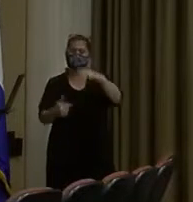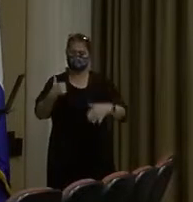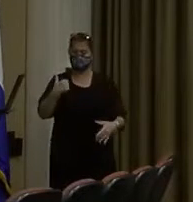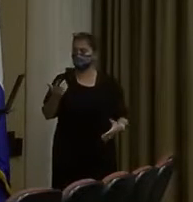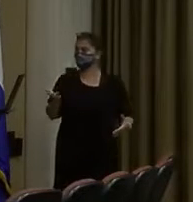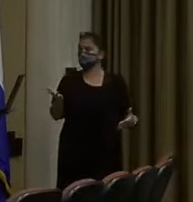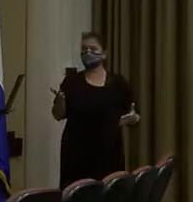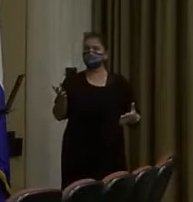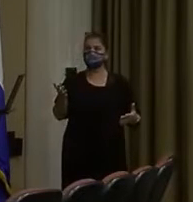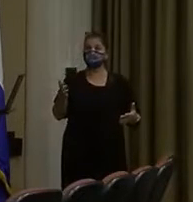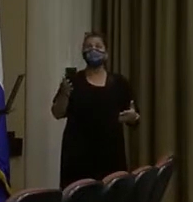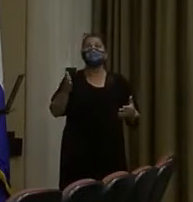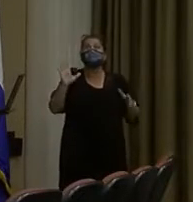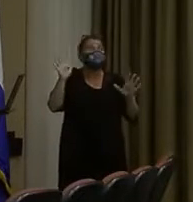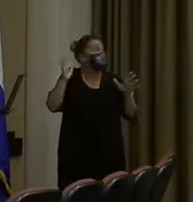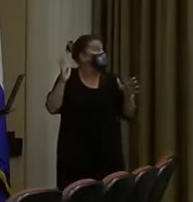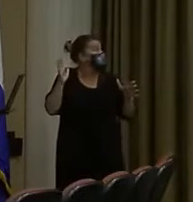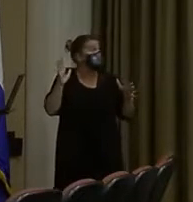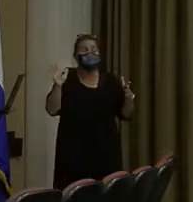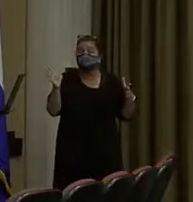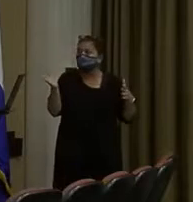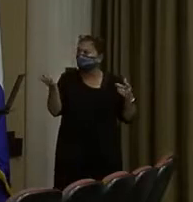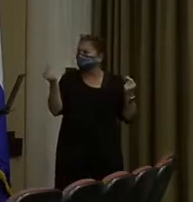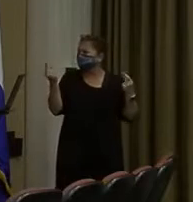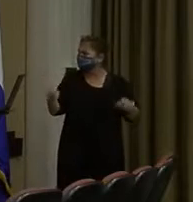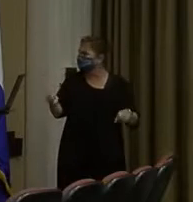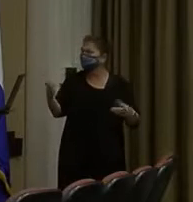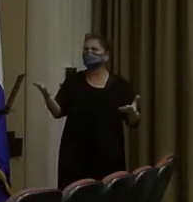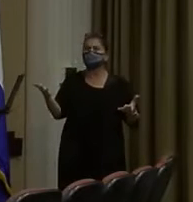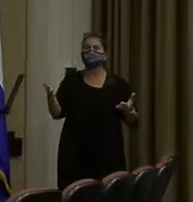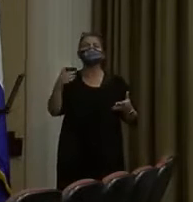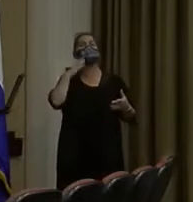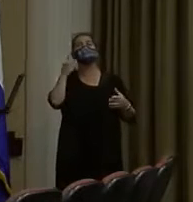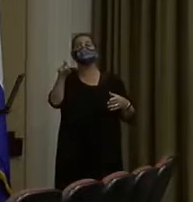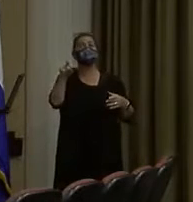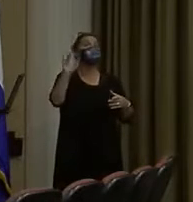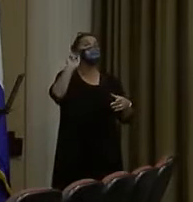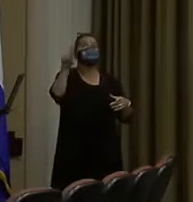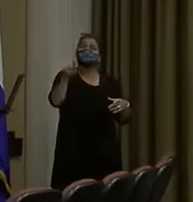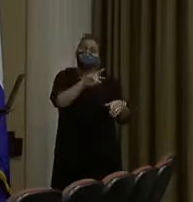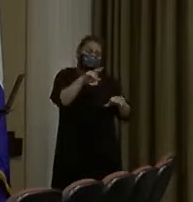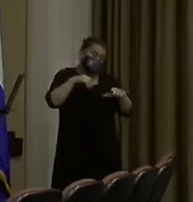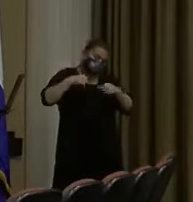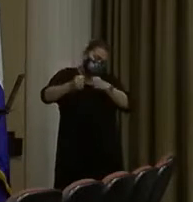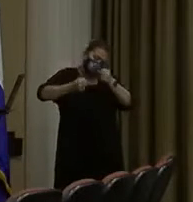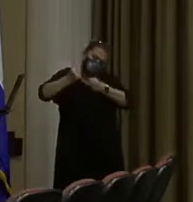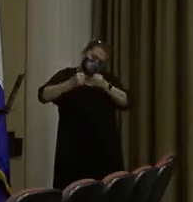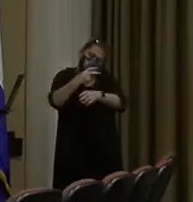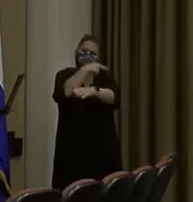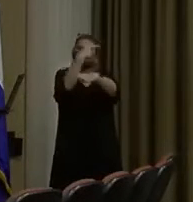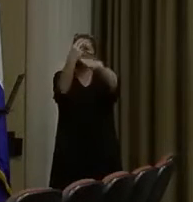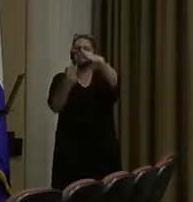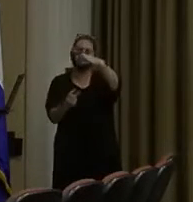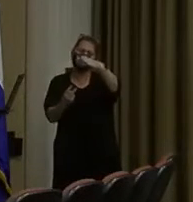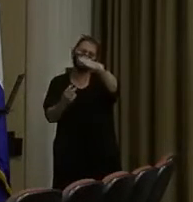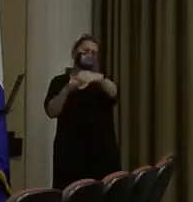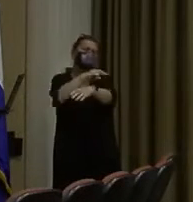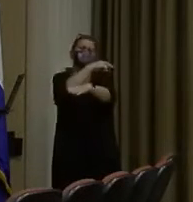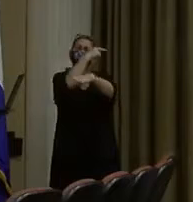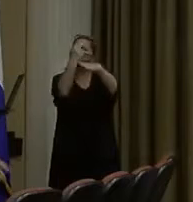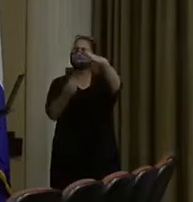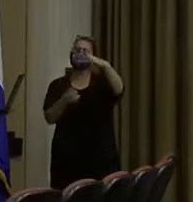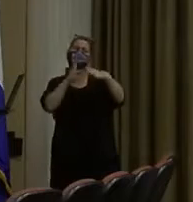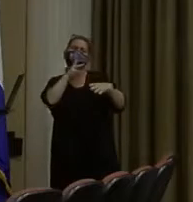drowning." And we say, "Oh my God, what's going on?" And she says, "Oh, I gotta go again, we gotta save this soul." So she jumps